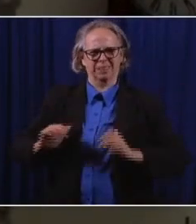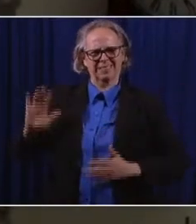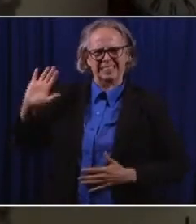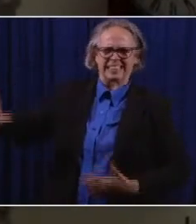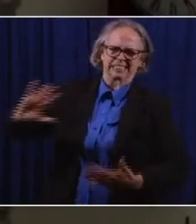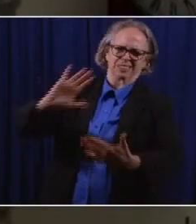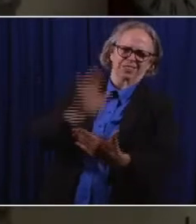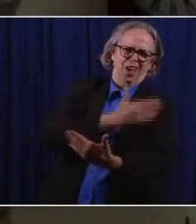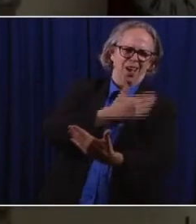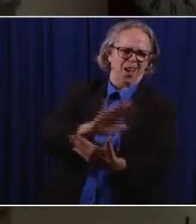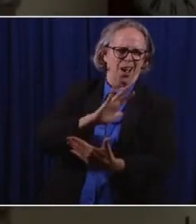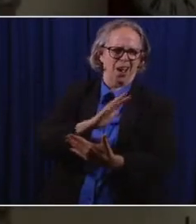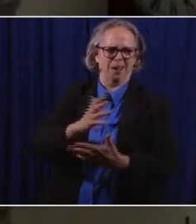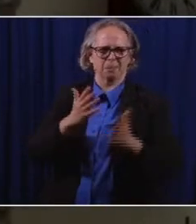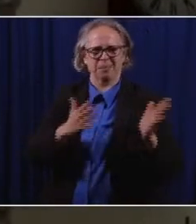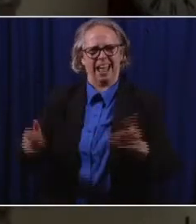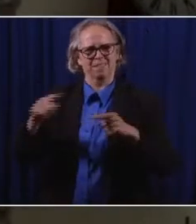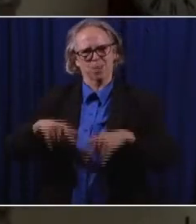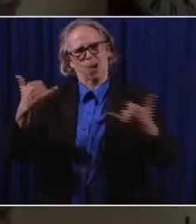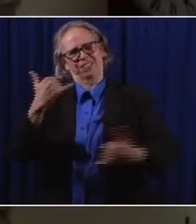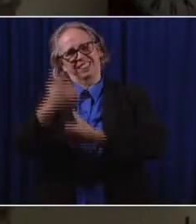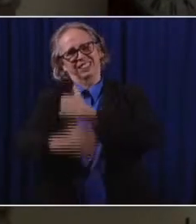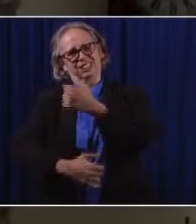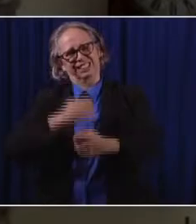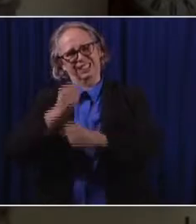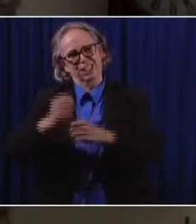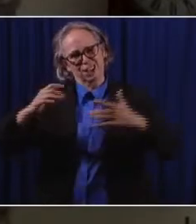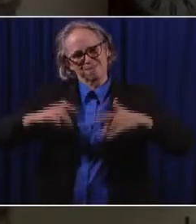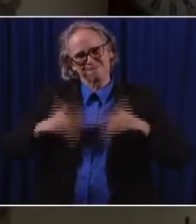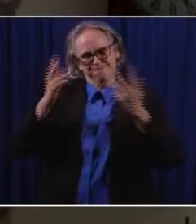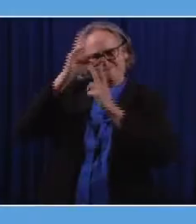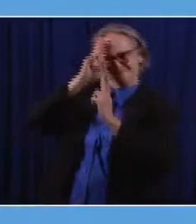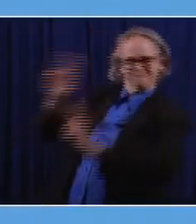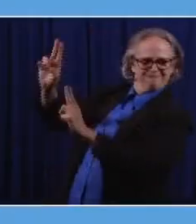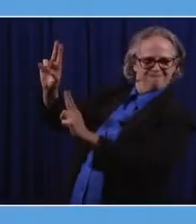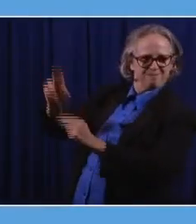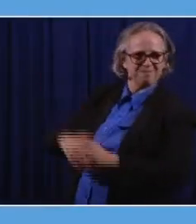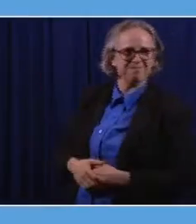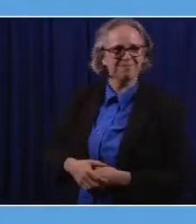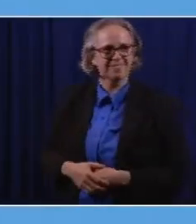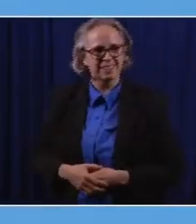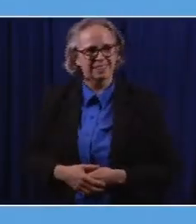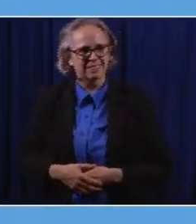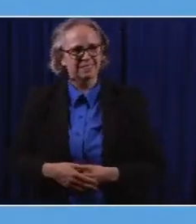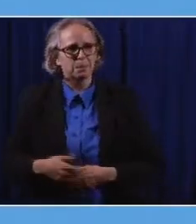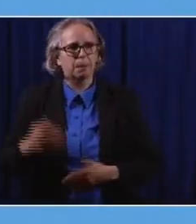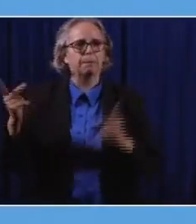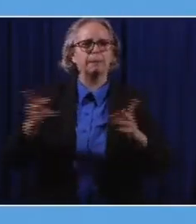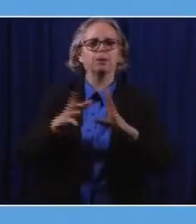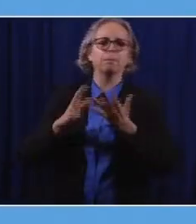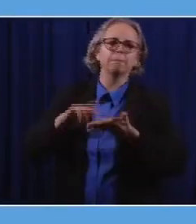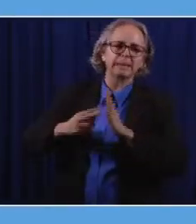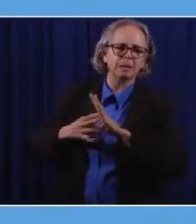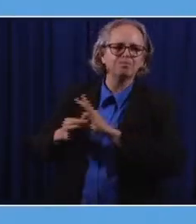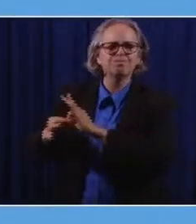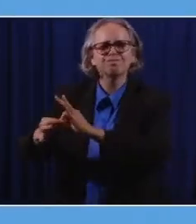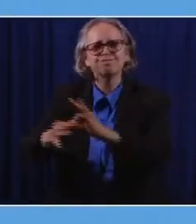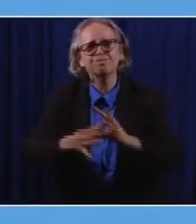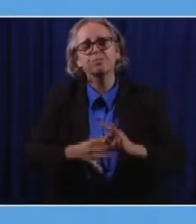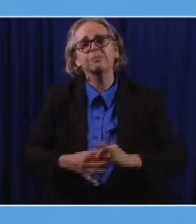to the words of Schiller in German, that all people become brothers. Let's take a listen.